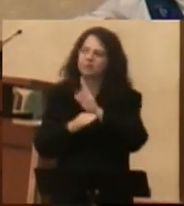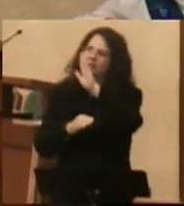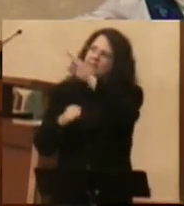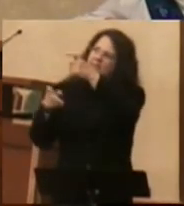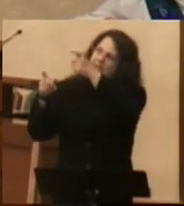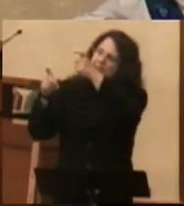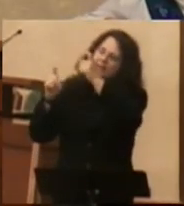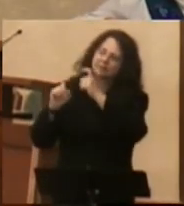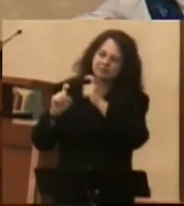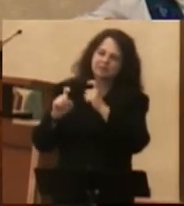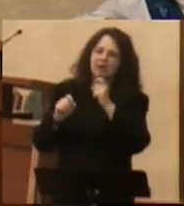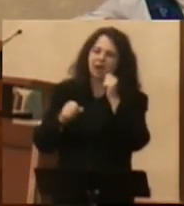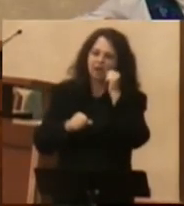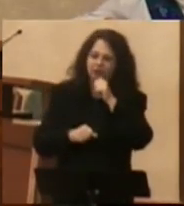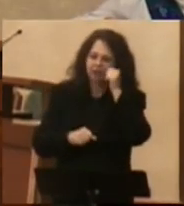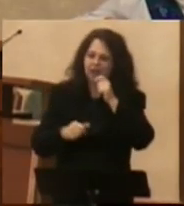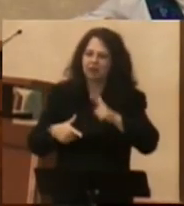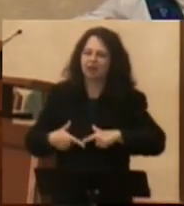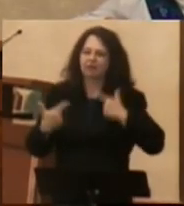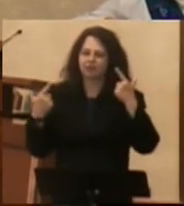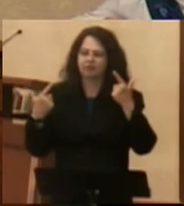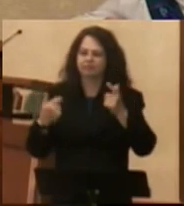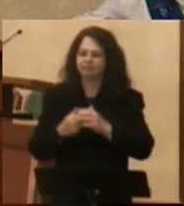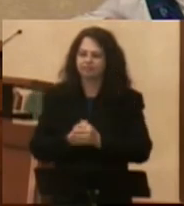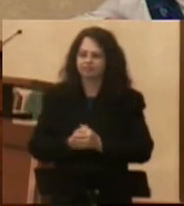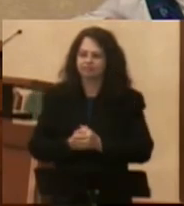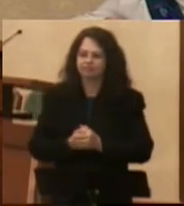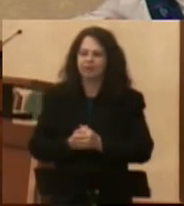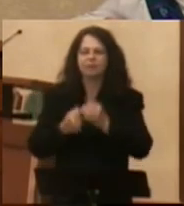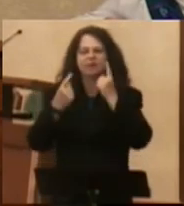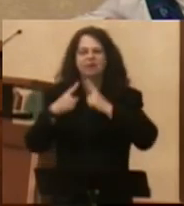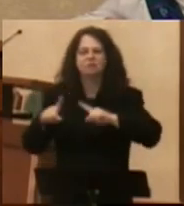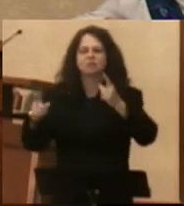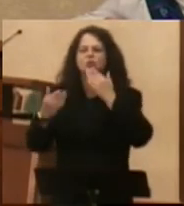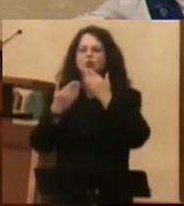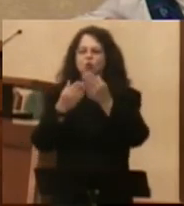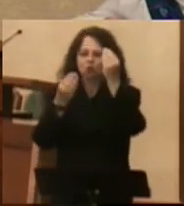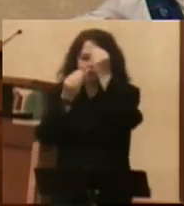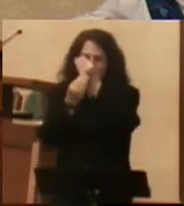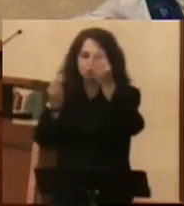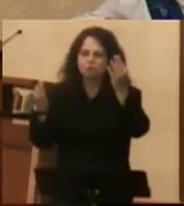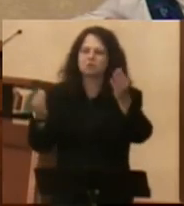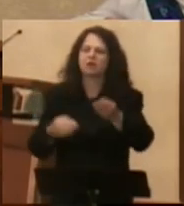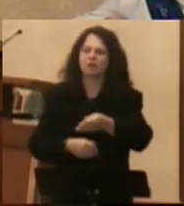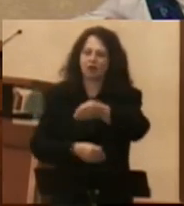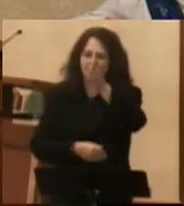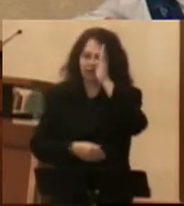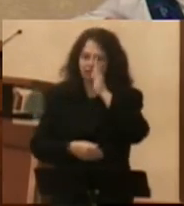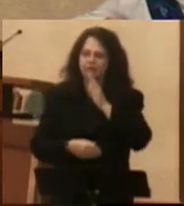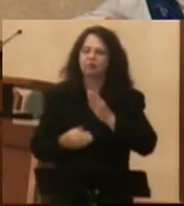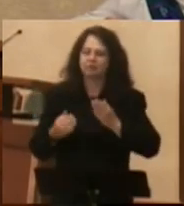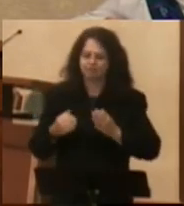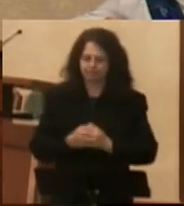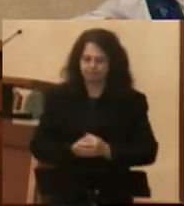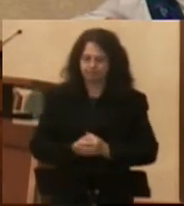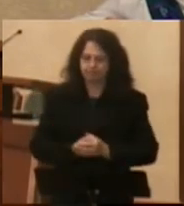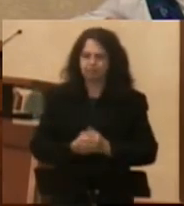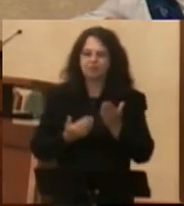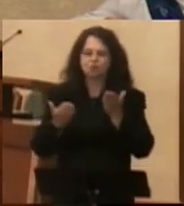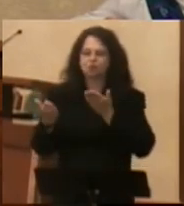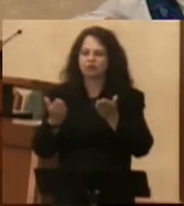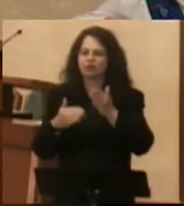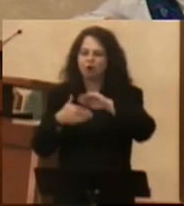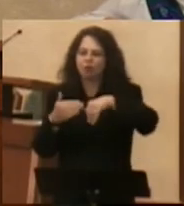in our daily life by proclaiming the good news of God in Christ through word and deed, by serving